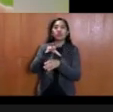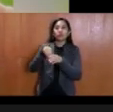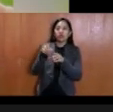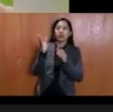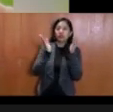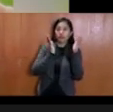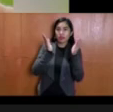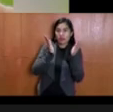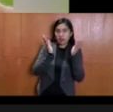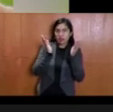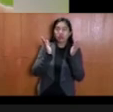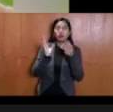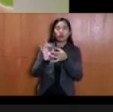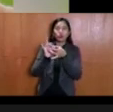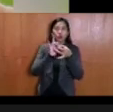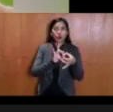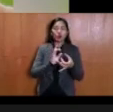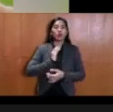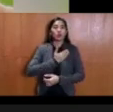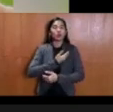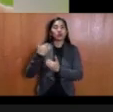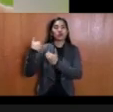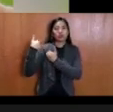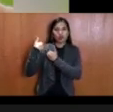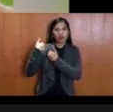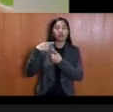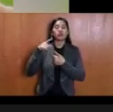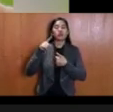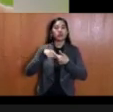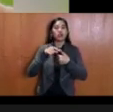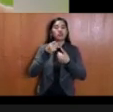services, will be based on our mantra, secure,